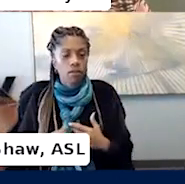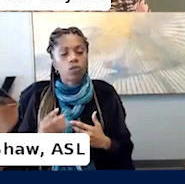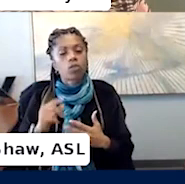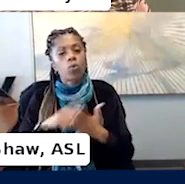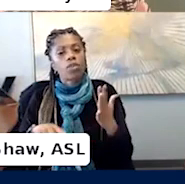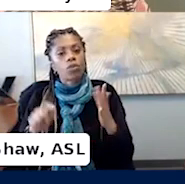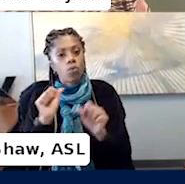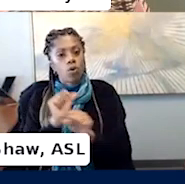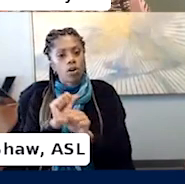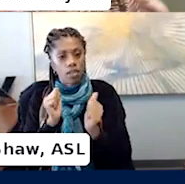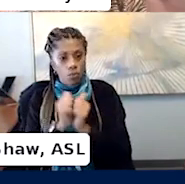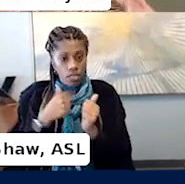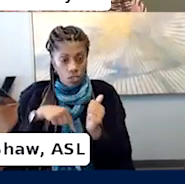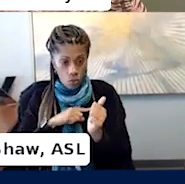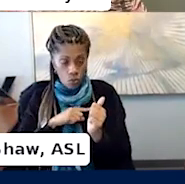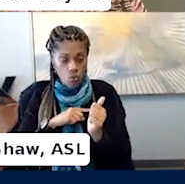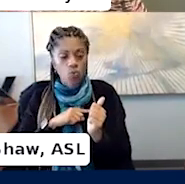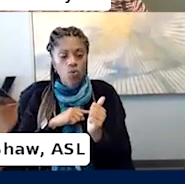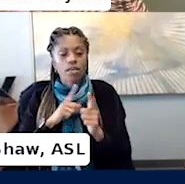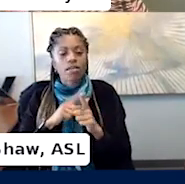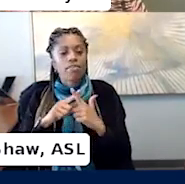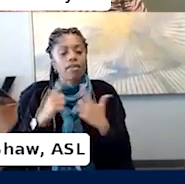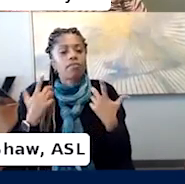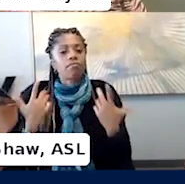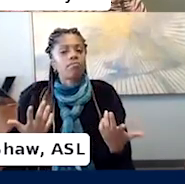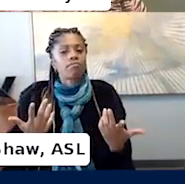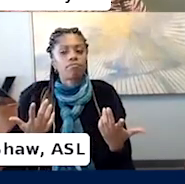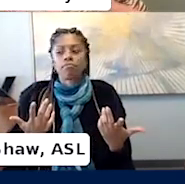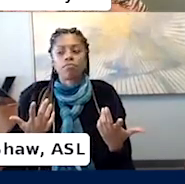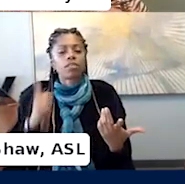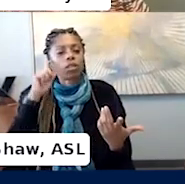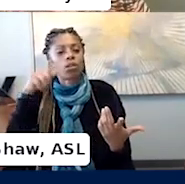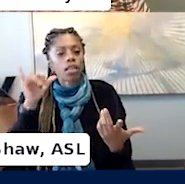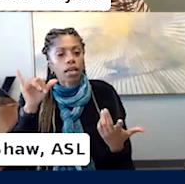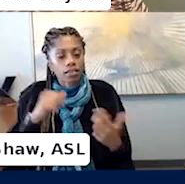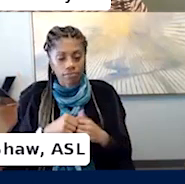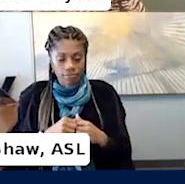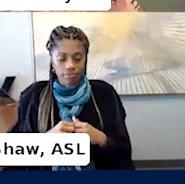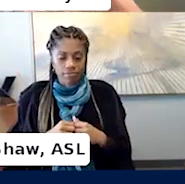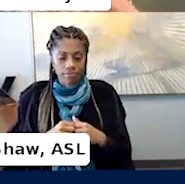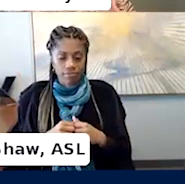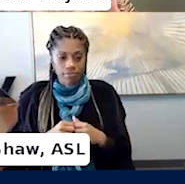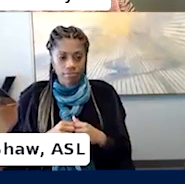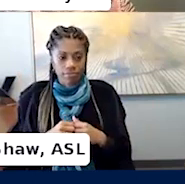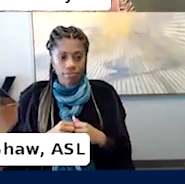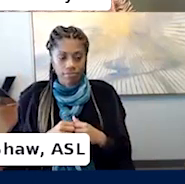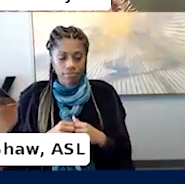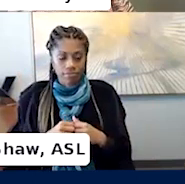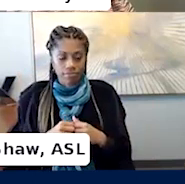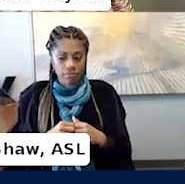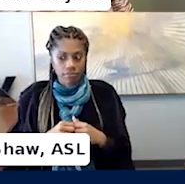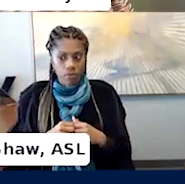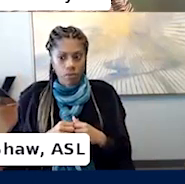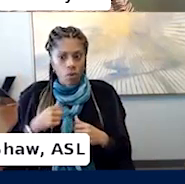that we do? And those of us that are in this space, really, we have the agency to step back for a moment